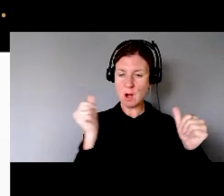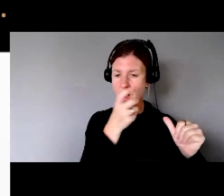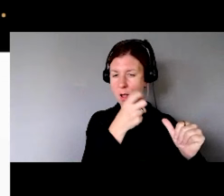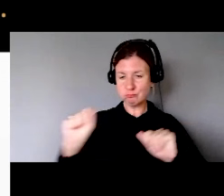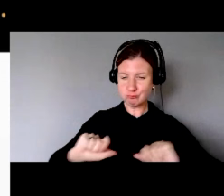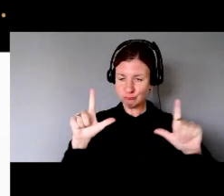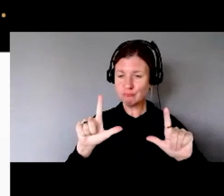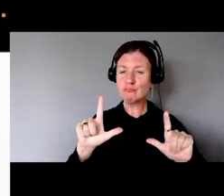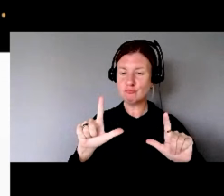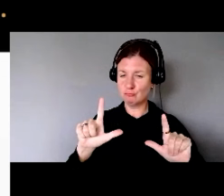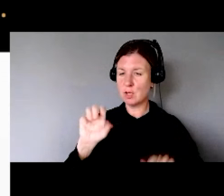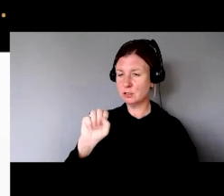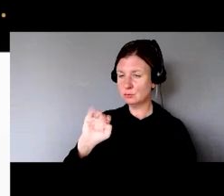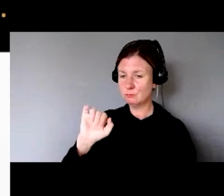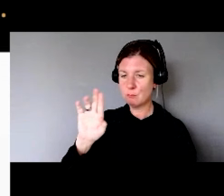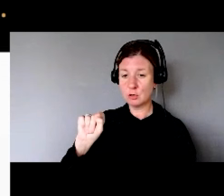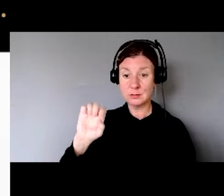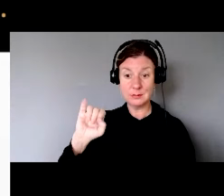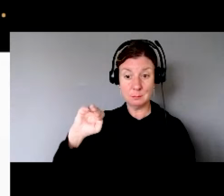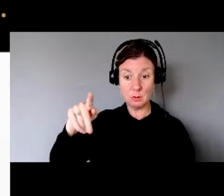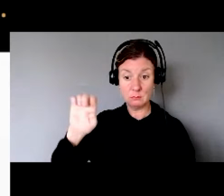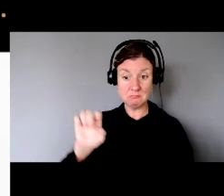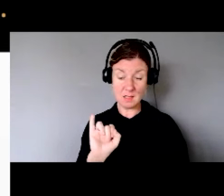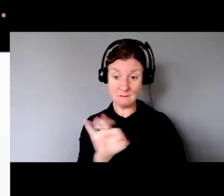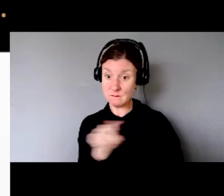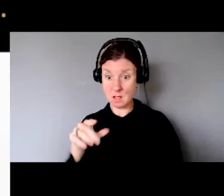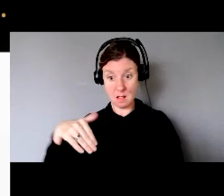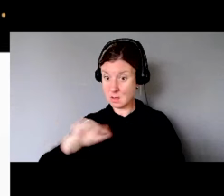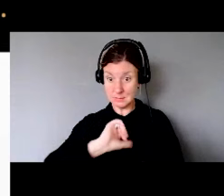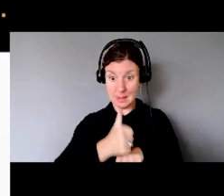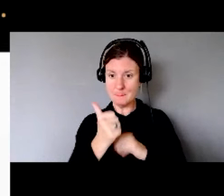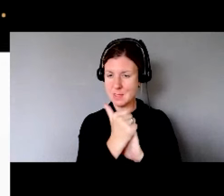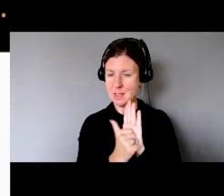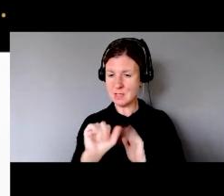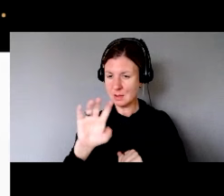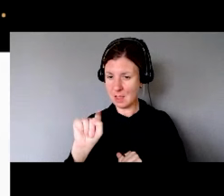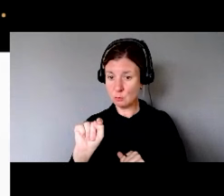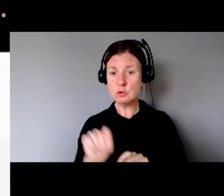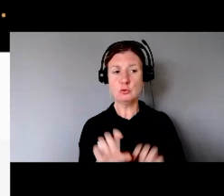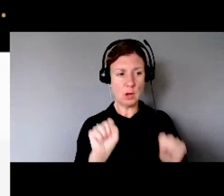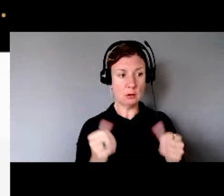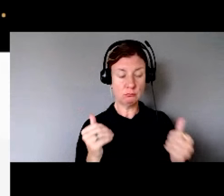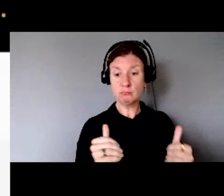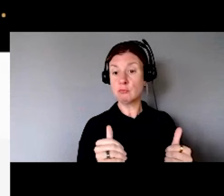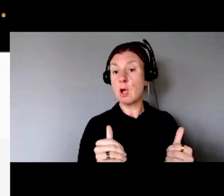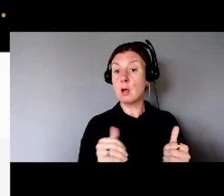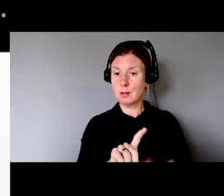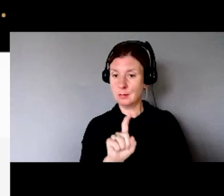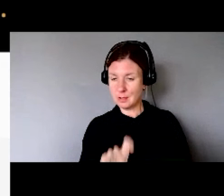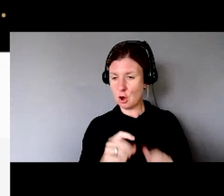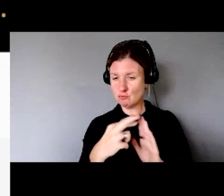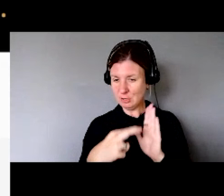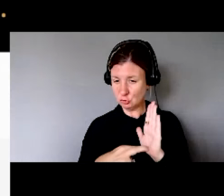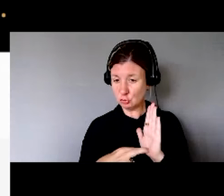already created an account on Smart Simple, you will need to create one by clicking on Register and selecting the account type